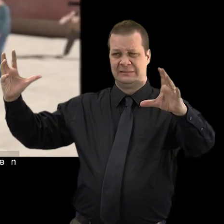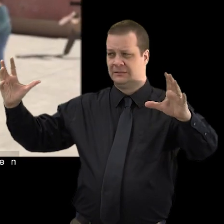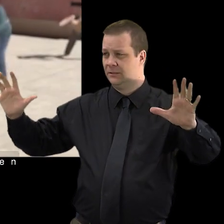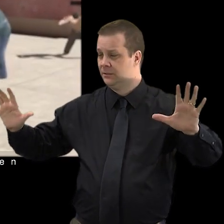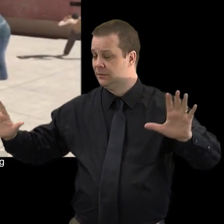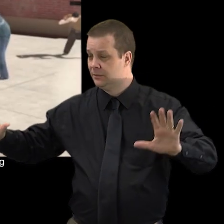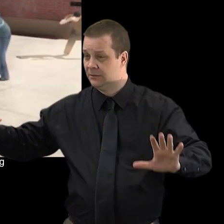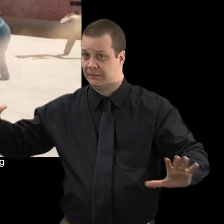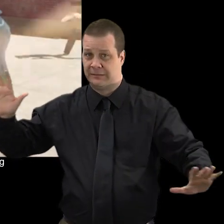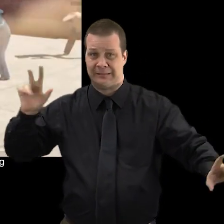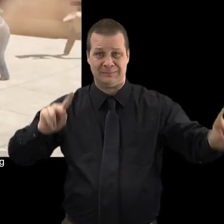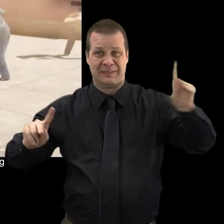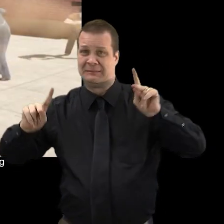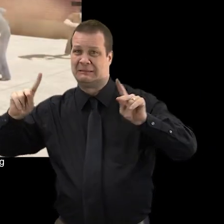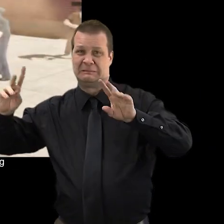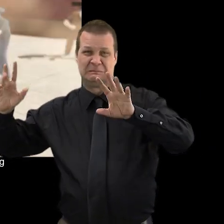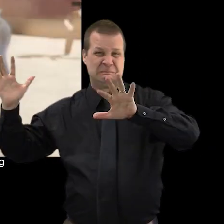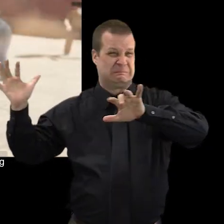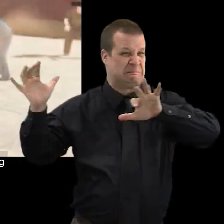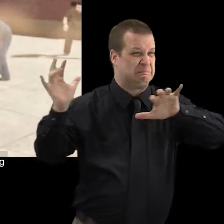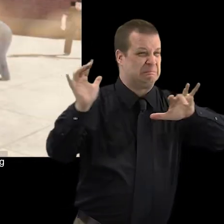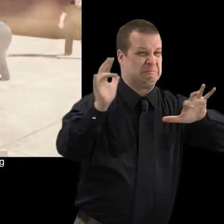noise, like a loud pop.